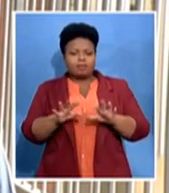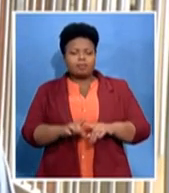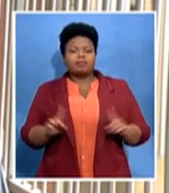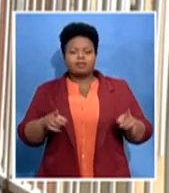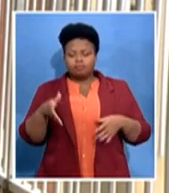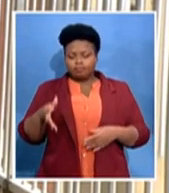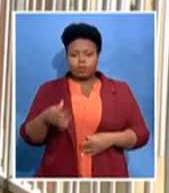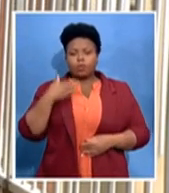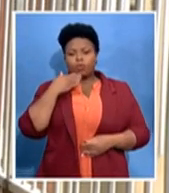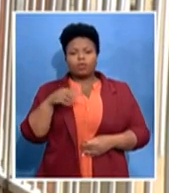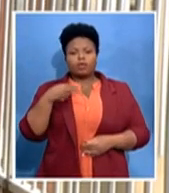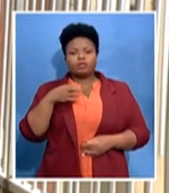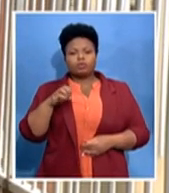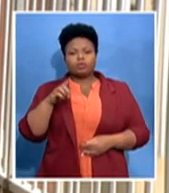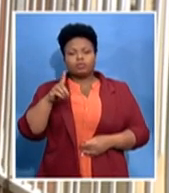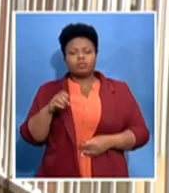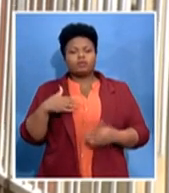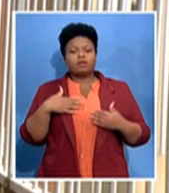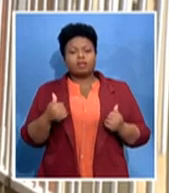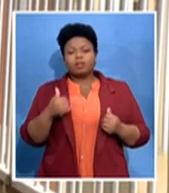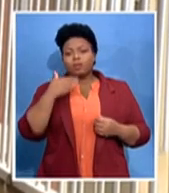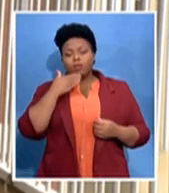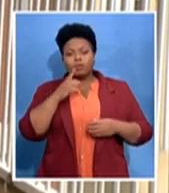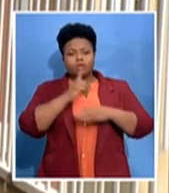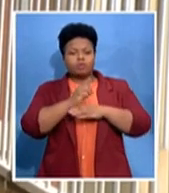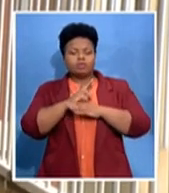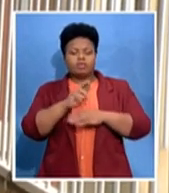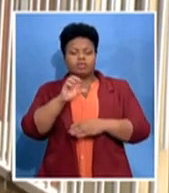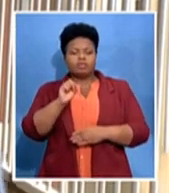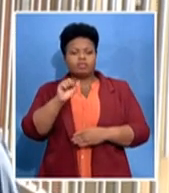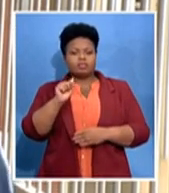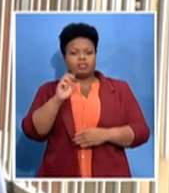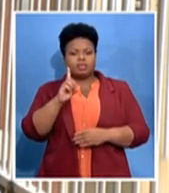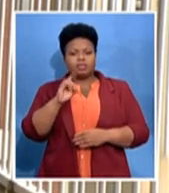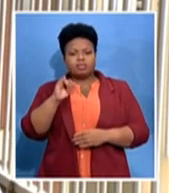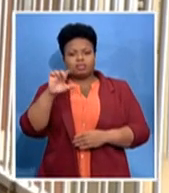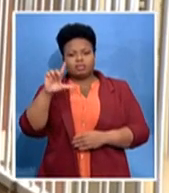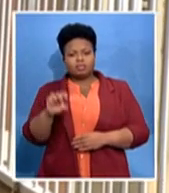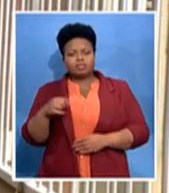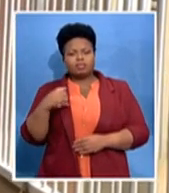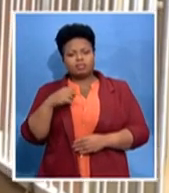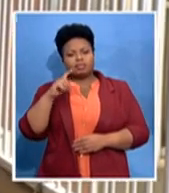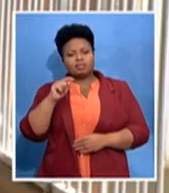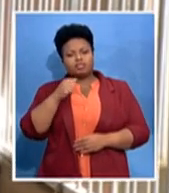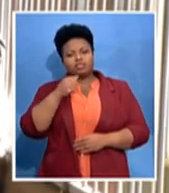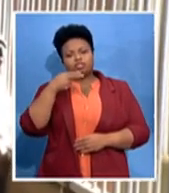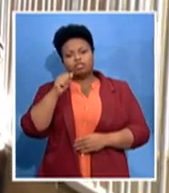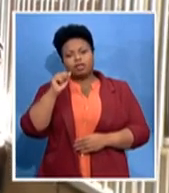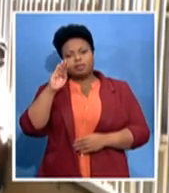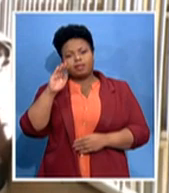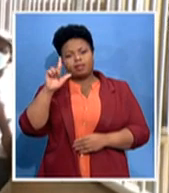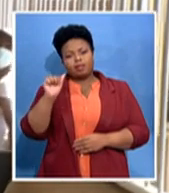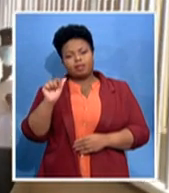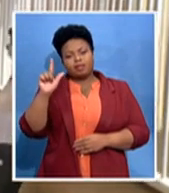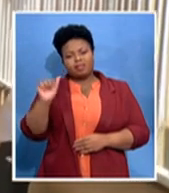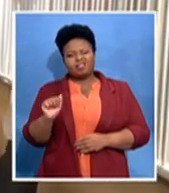KwaZulu-Natal, Dr. Sandile Shabalala, who's going to tell us about an overview and the program, how it will be rolled out in the